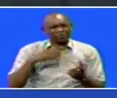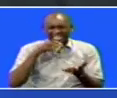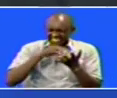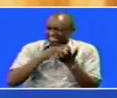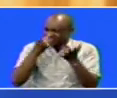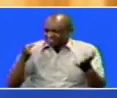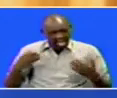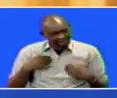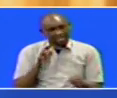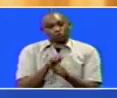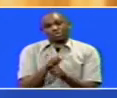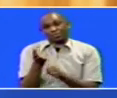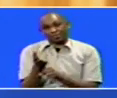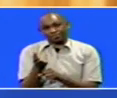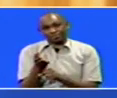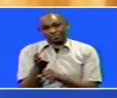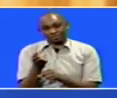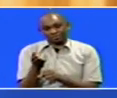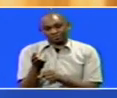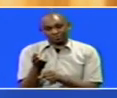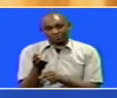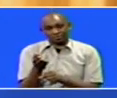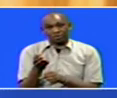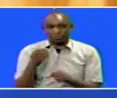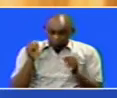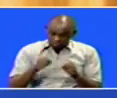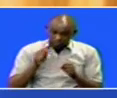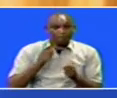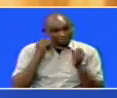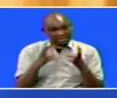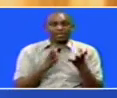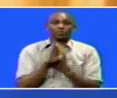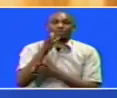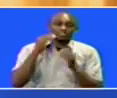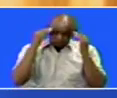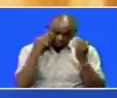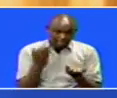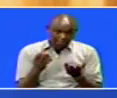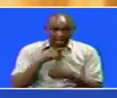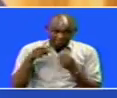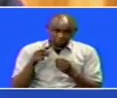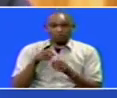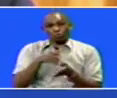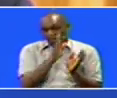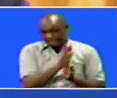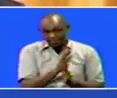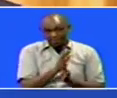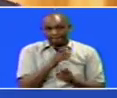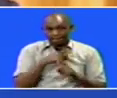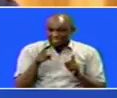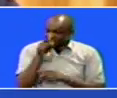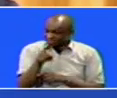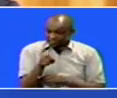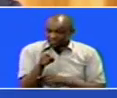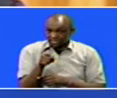cases that we have. Maybe only 10% will go through these courts in terms of their nature and so forth. But there's